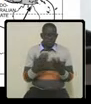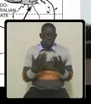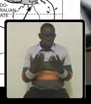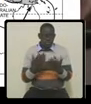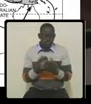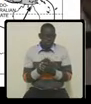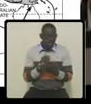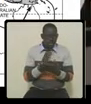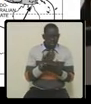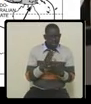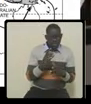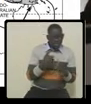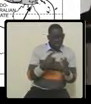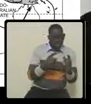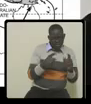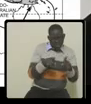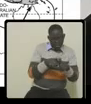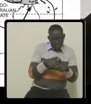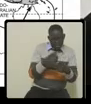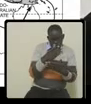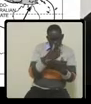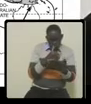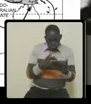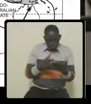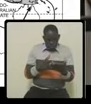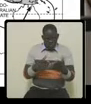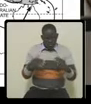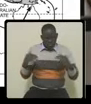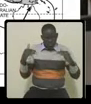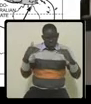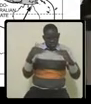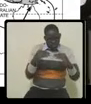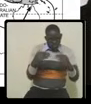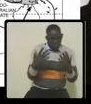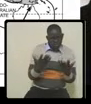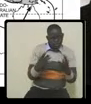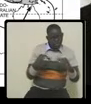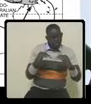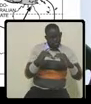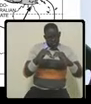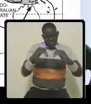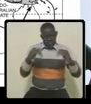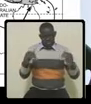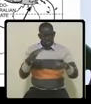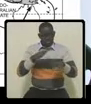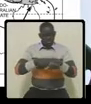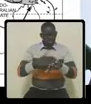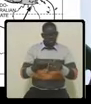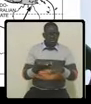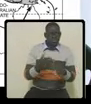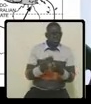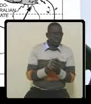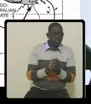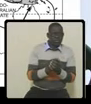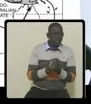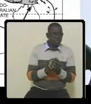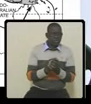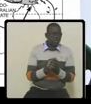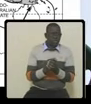them? Some are found along destructive plate boundaries, where an oceanic plate collides with a continental plate. For example, the Andes Mountains